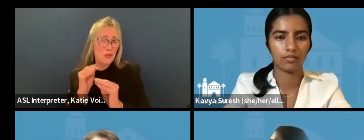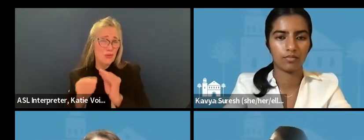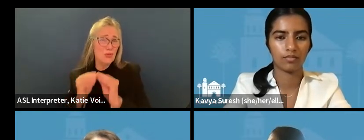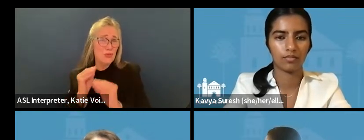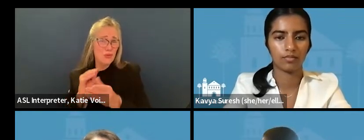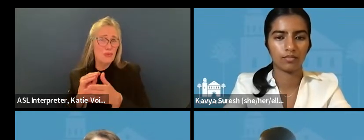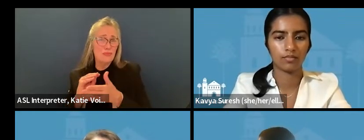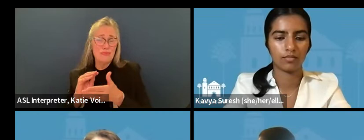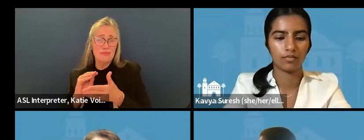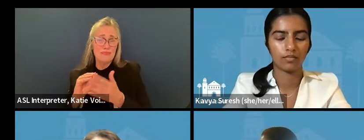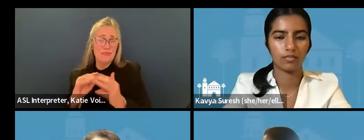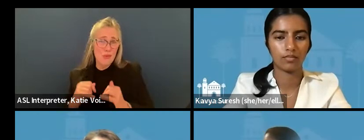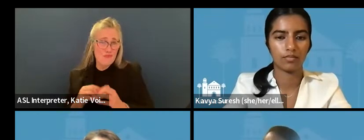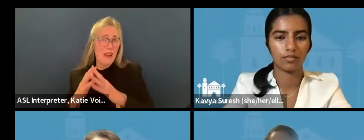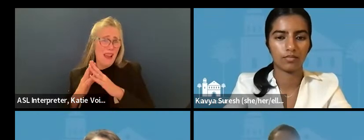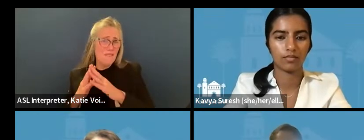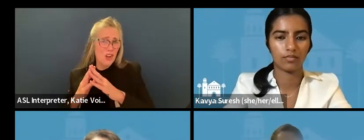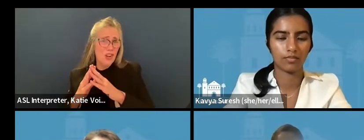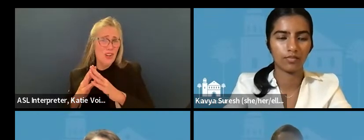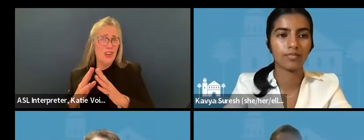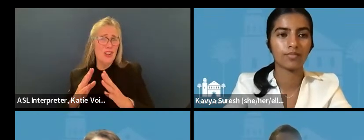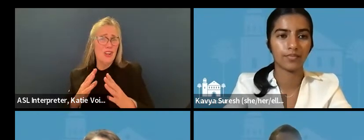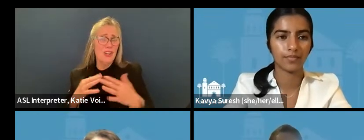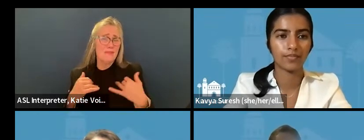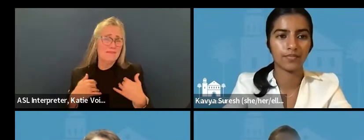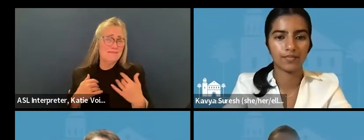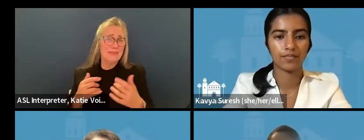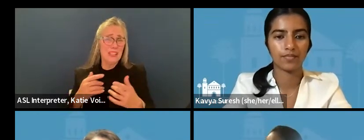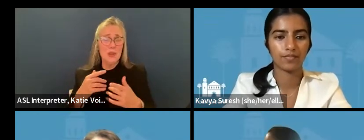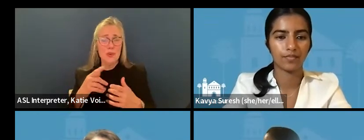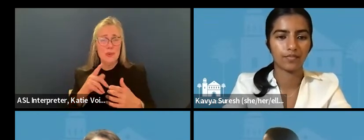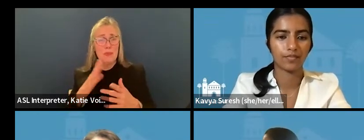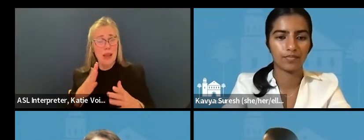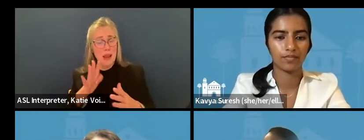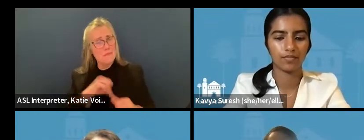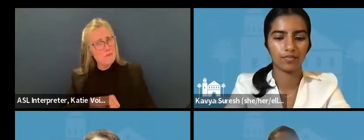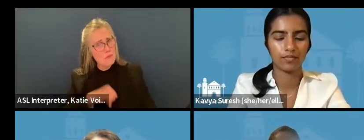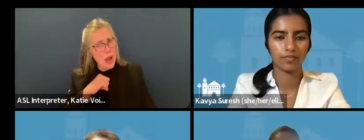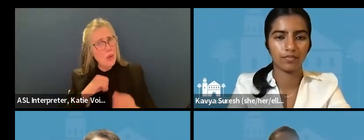of this community and how they came together in such a tough moment.